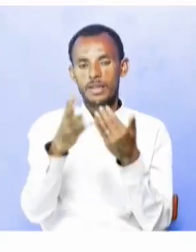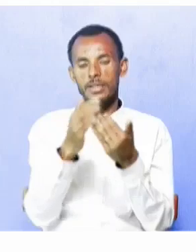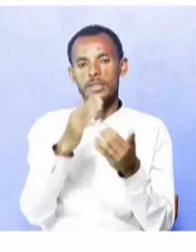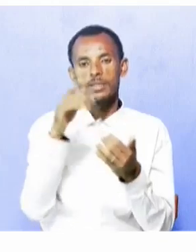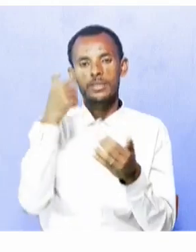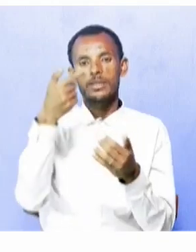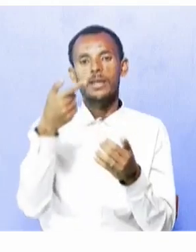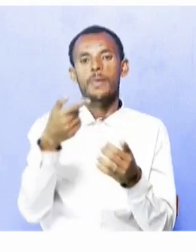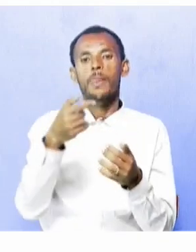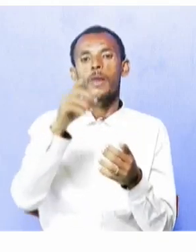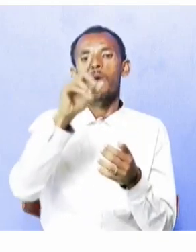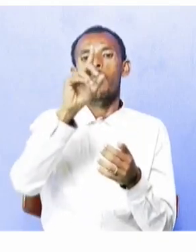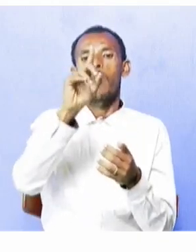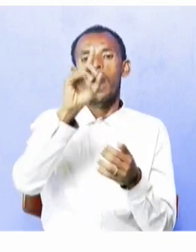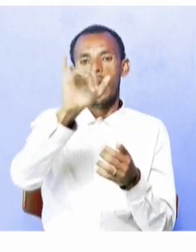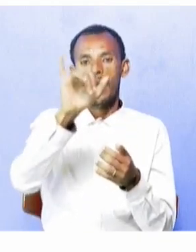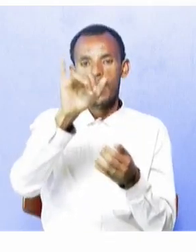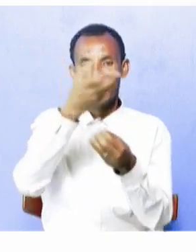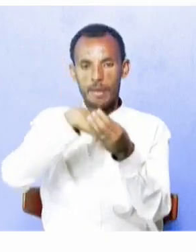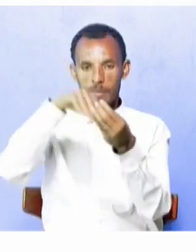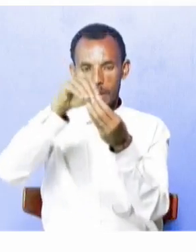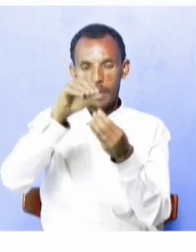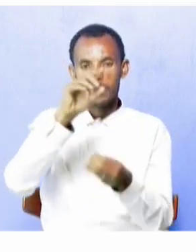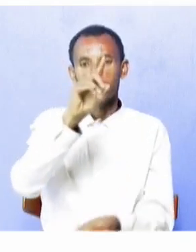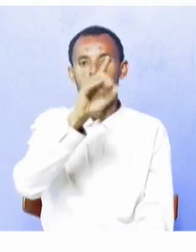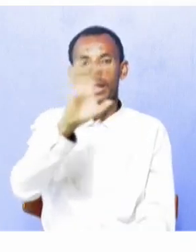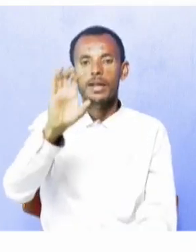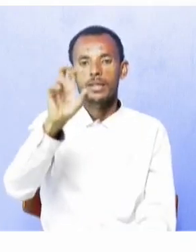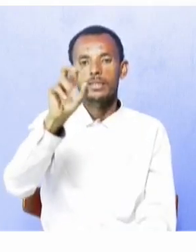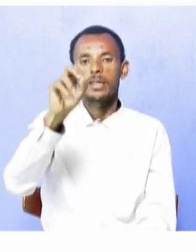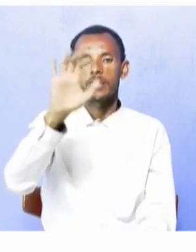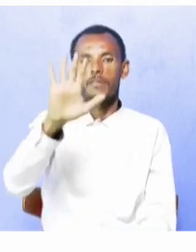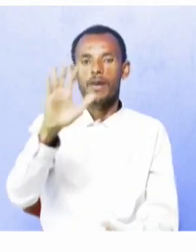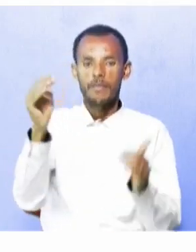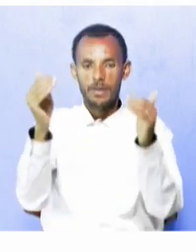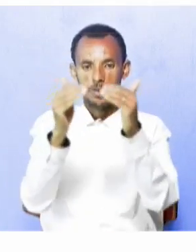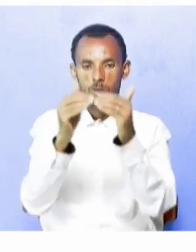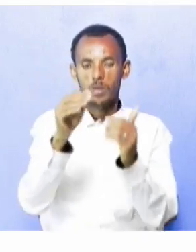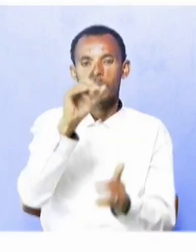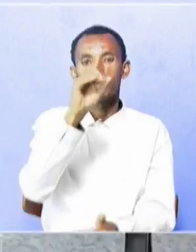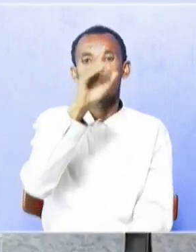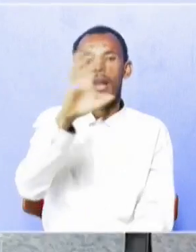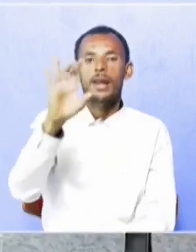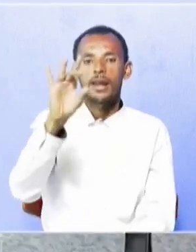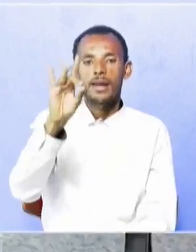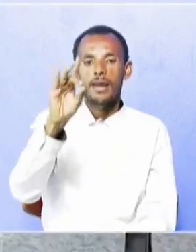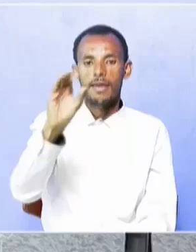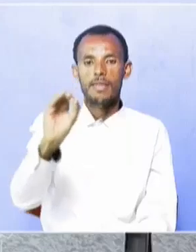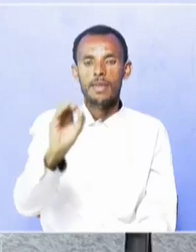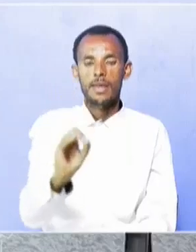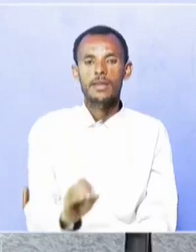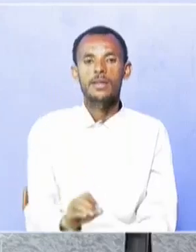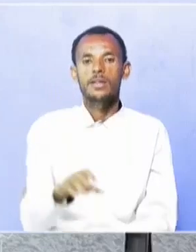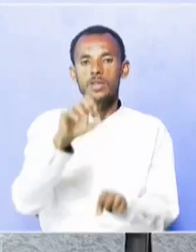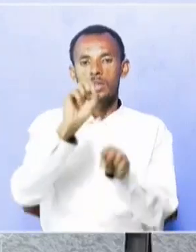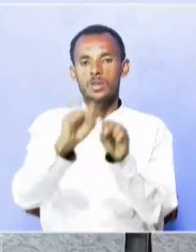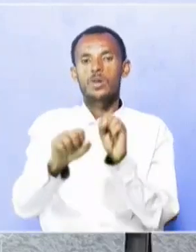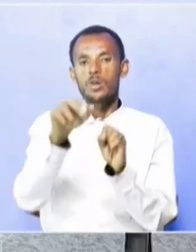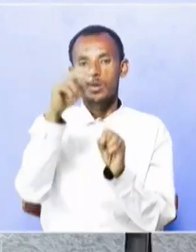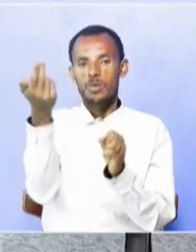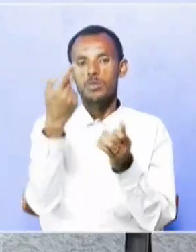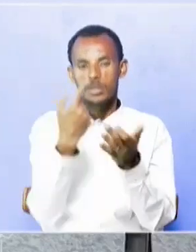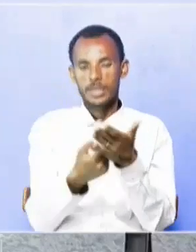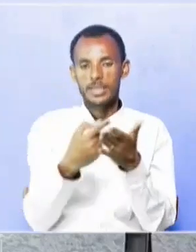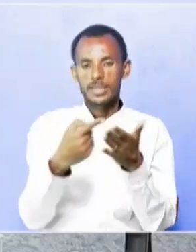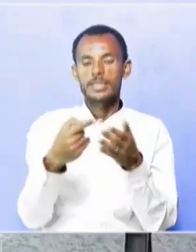y plus 135 degree is 180 degree, right? So take this number